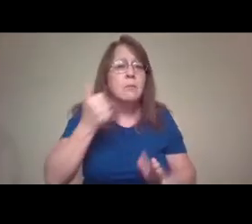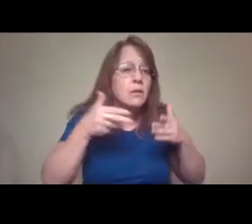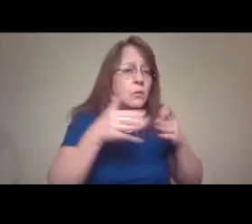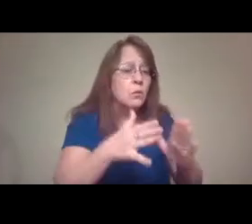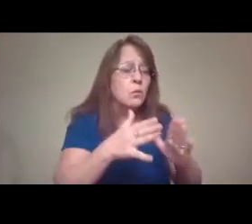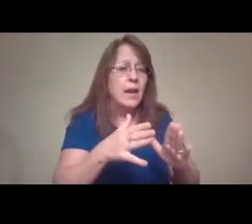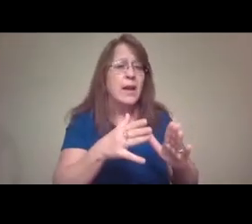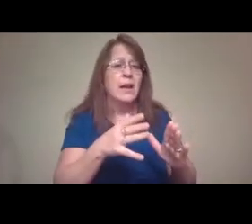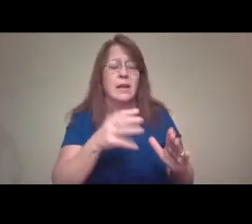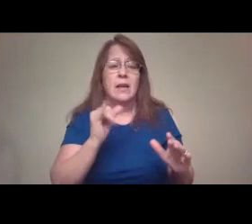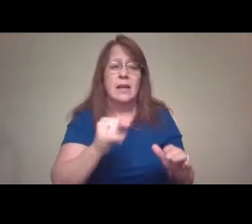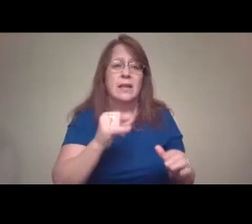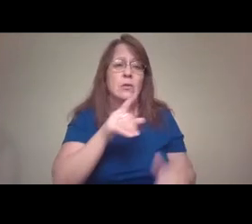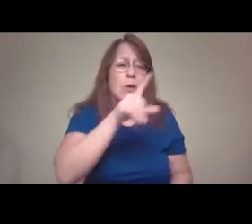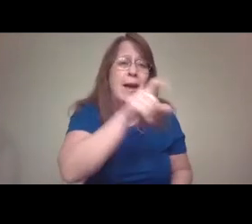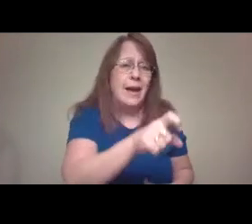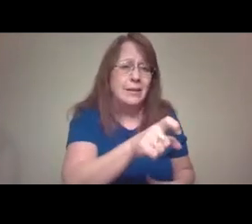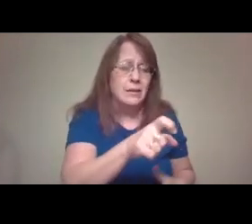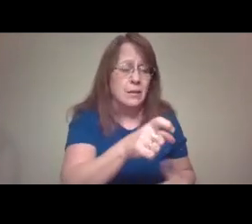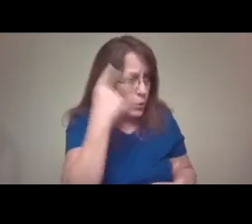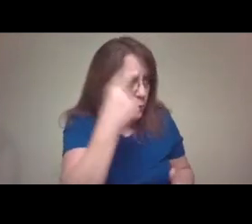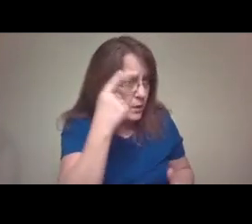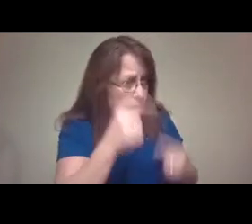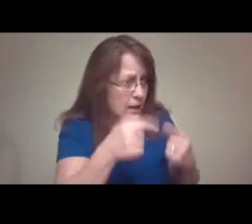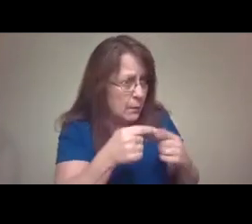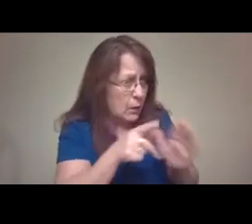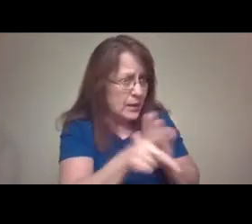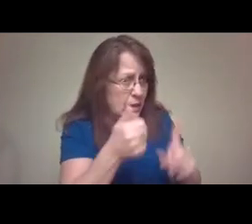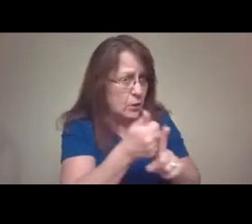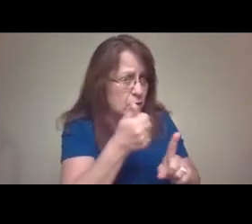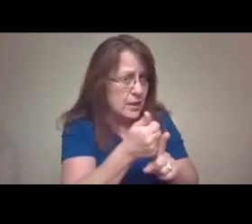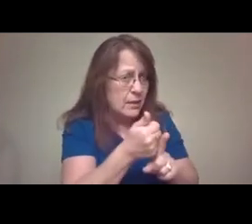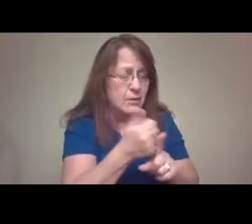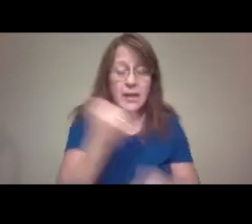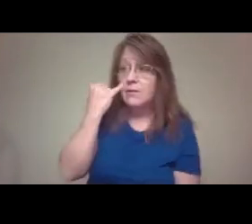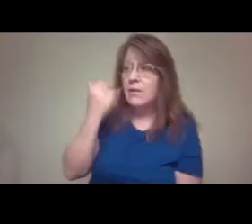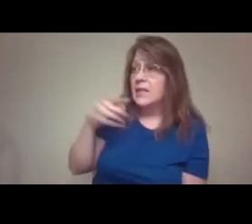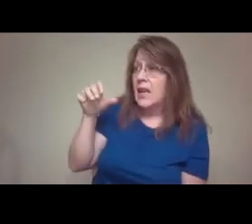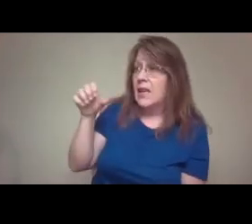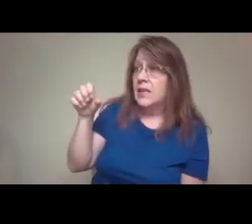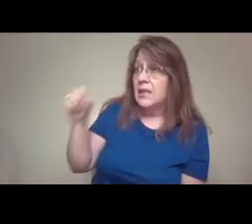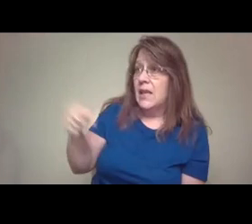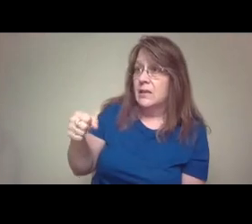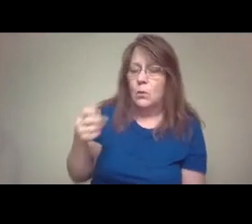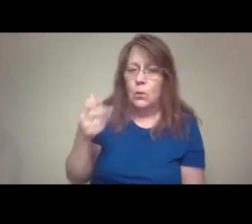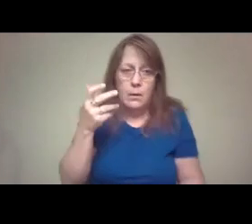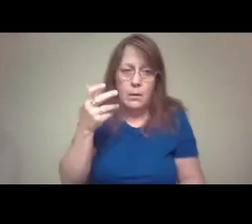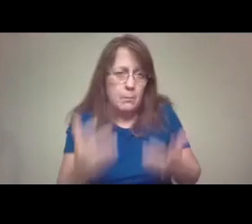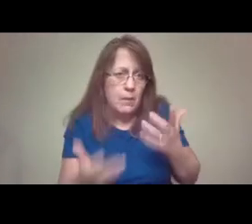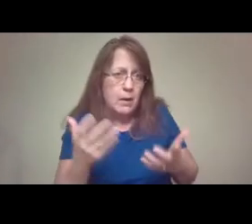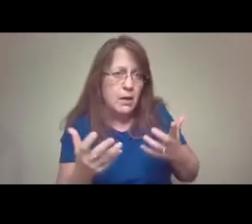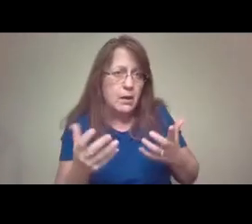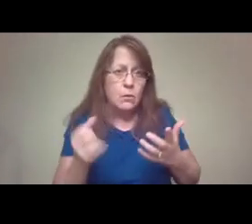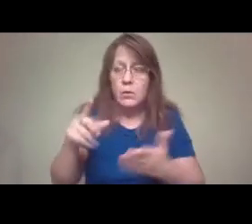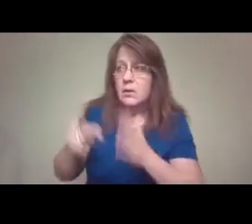is to ask, are you thinking about killing yourself? And what if they say yes? Or Maybe. Or sometimes? Well, here's